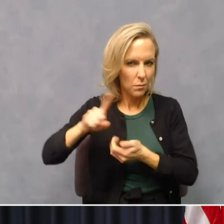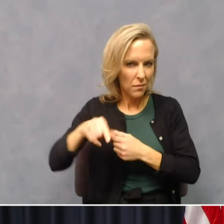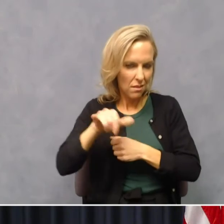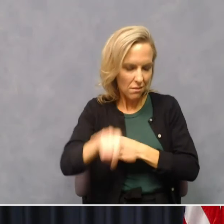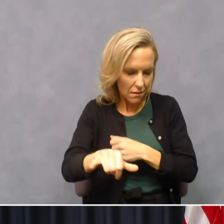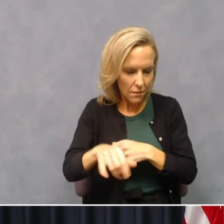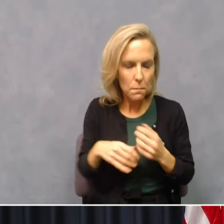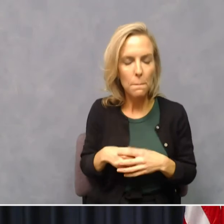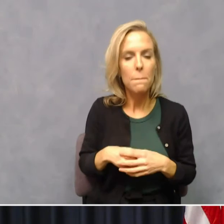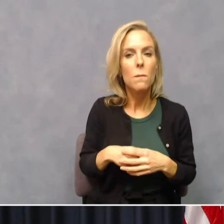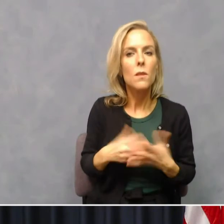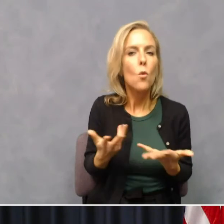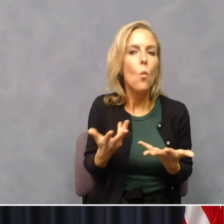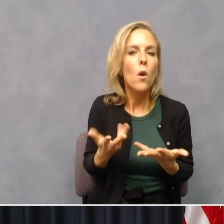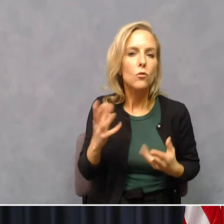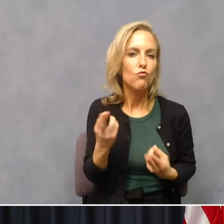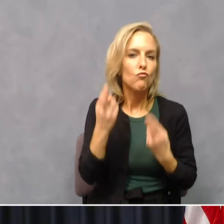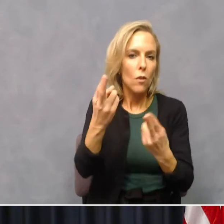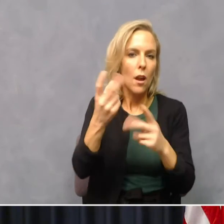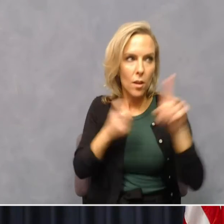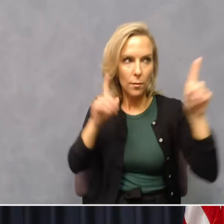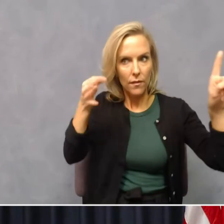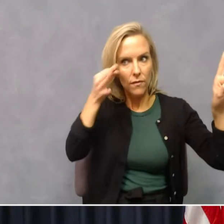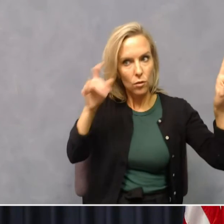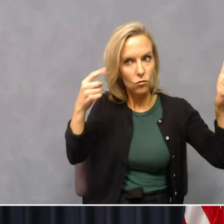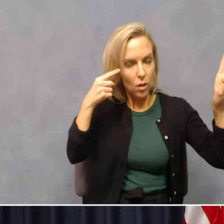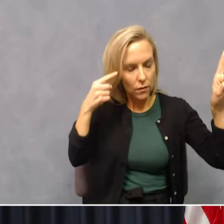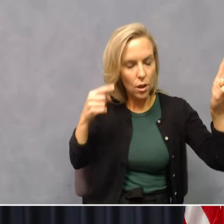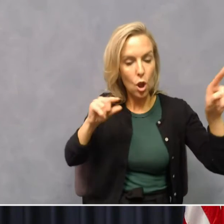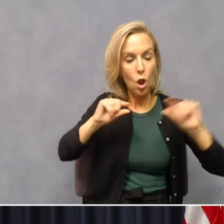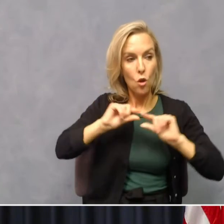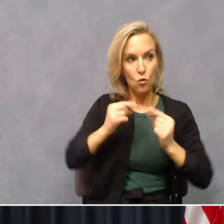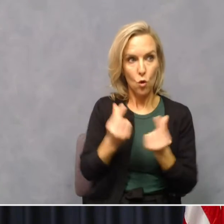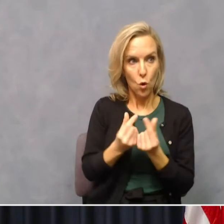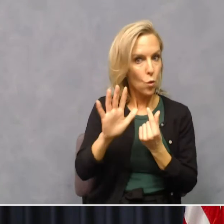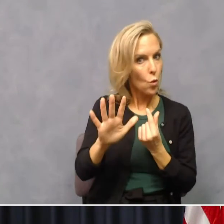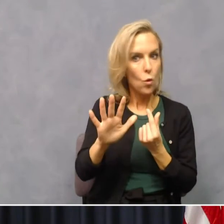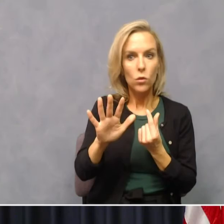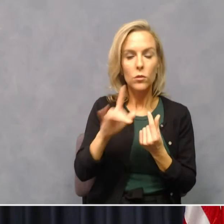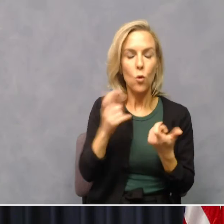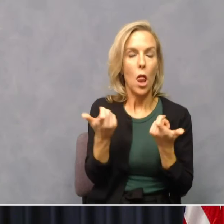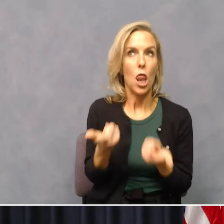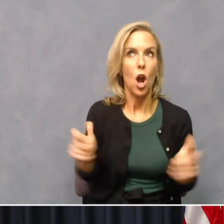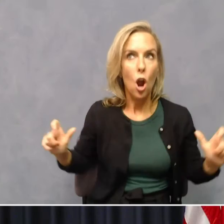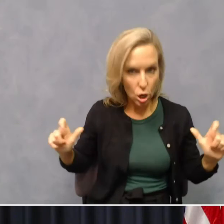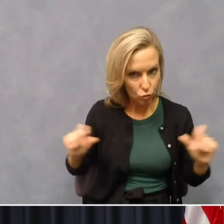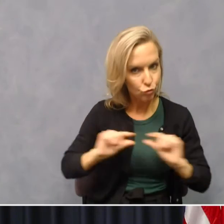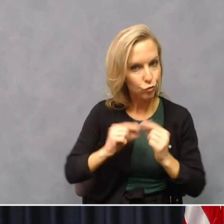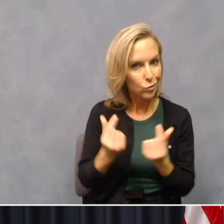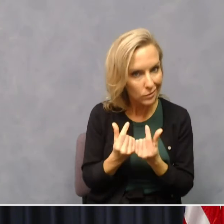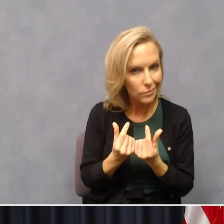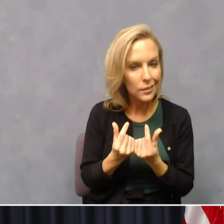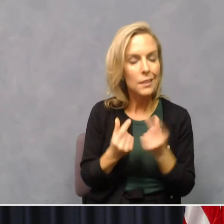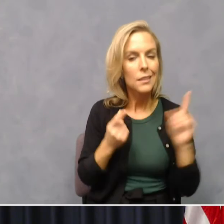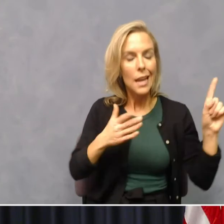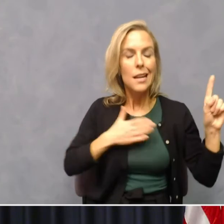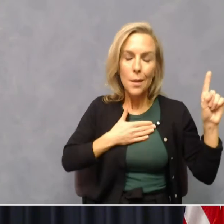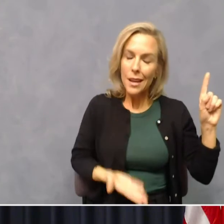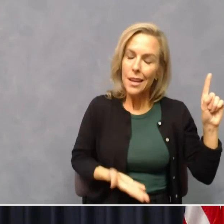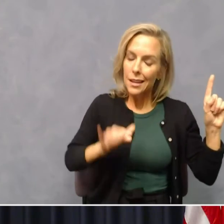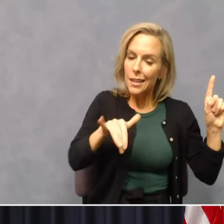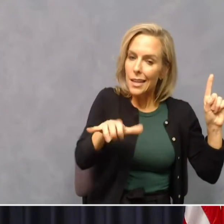the recommendations from the federal government is a group that is far too large, something they admitted